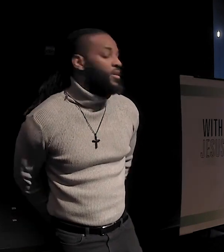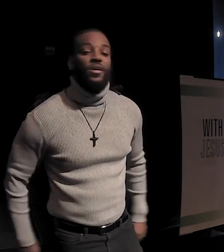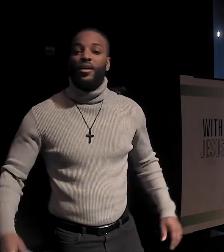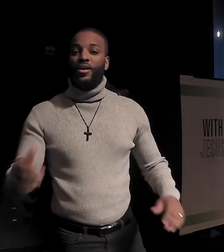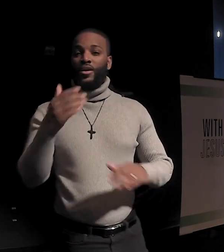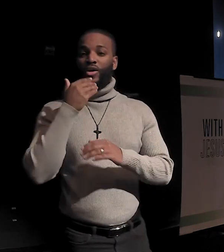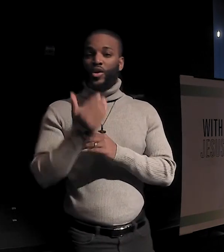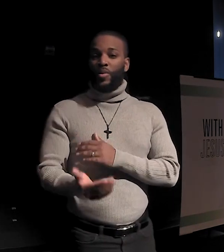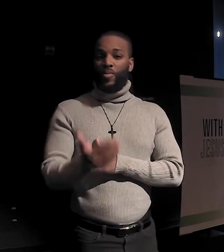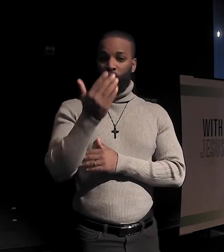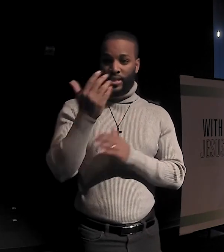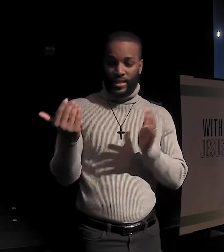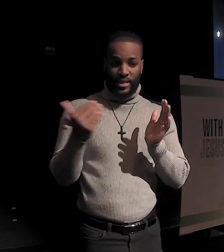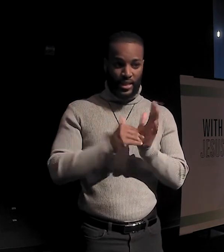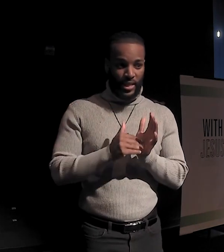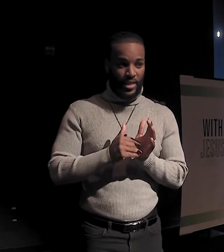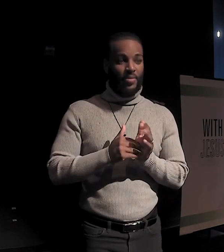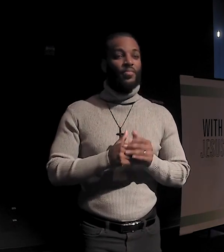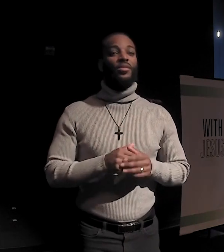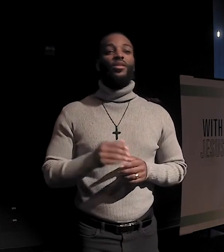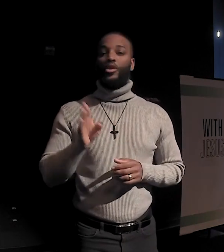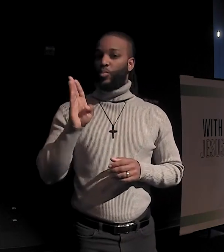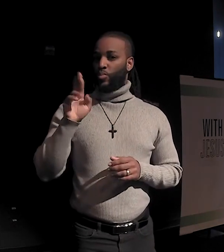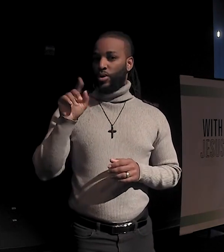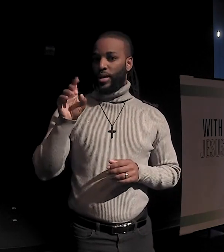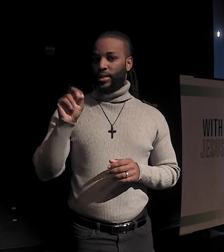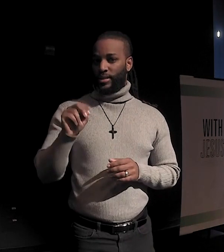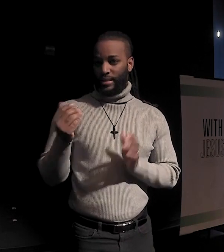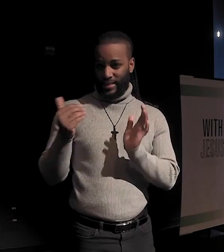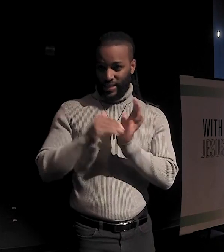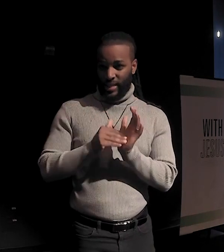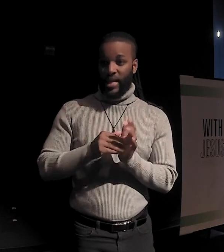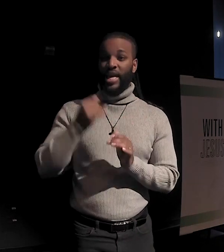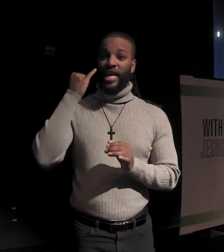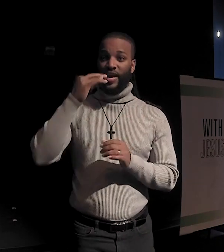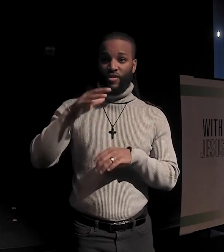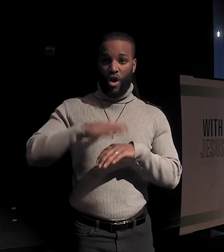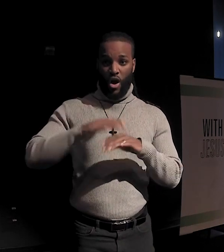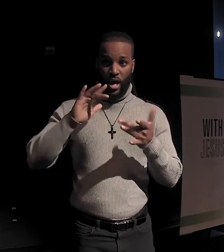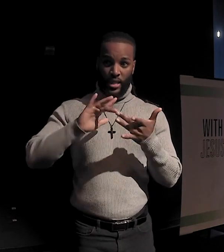Morning again. Hey, Brandon Lute here with you, gang. Welcome. Hey, if you're joining us